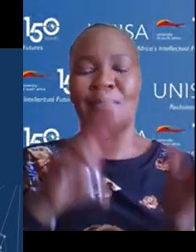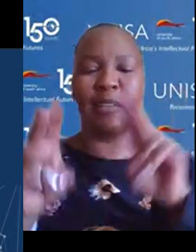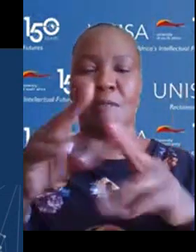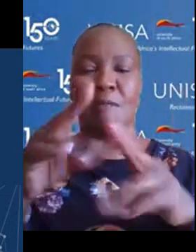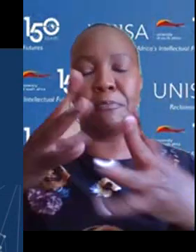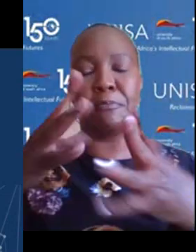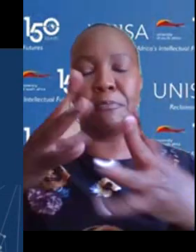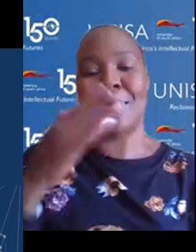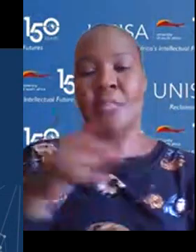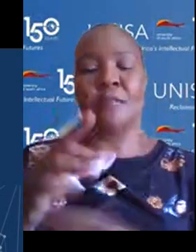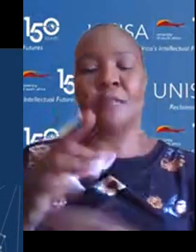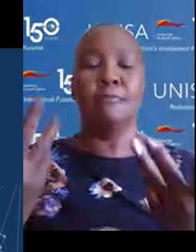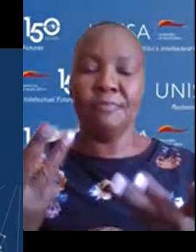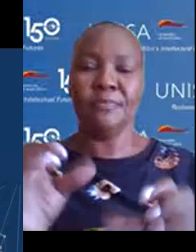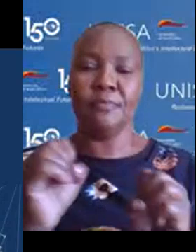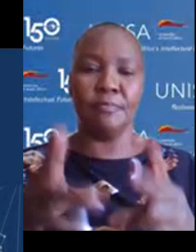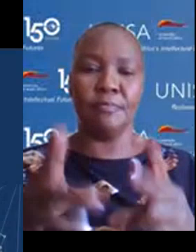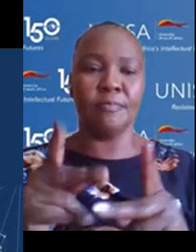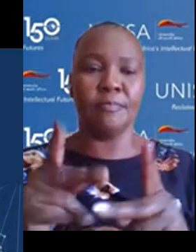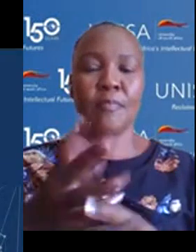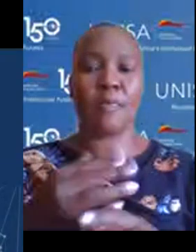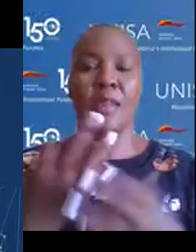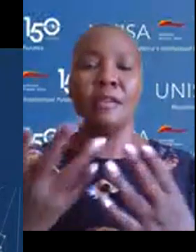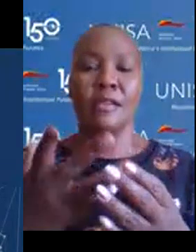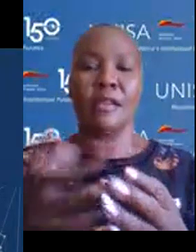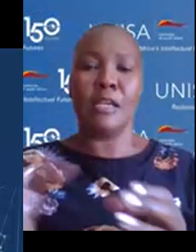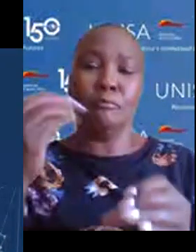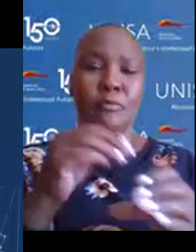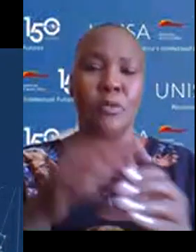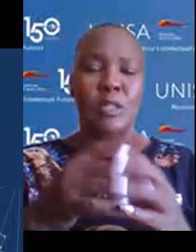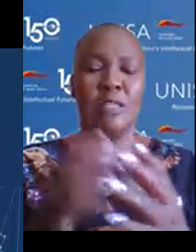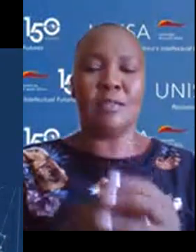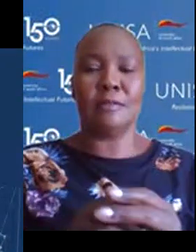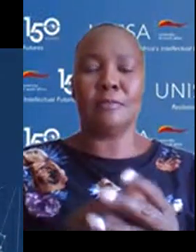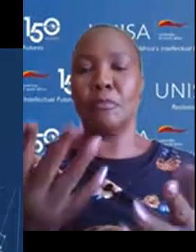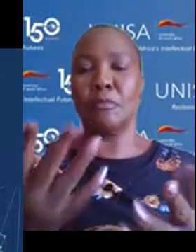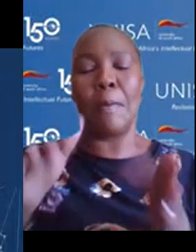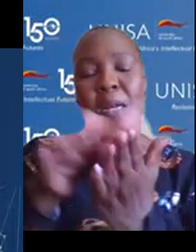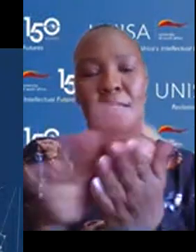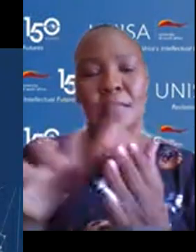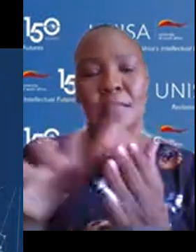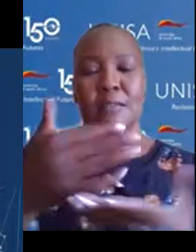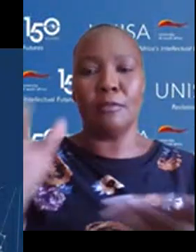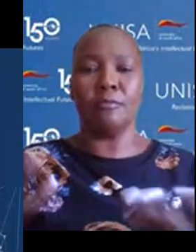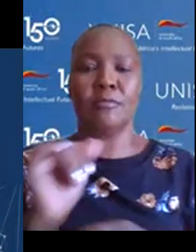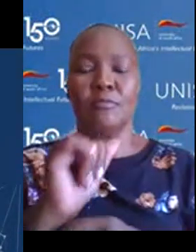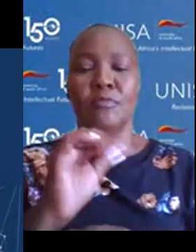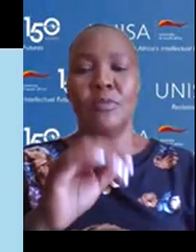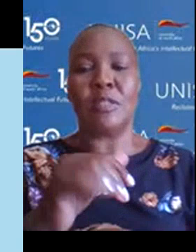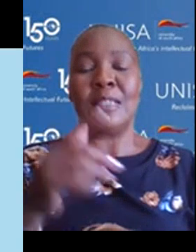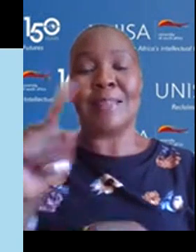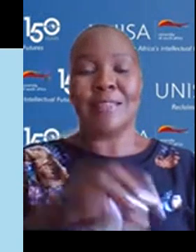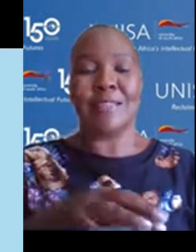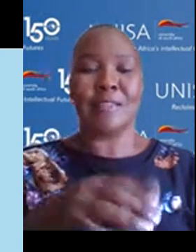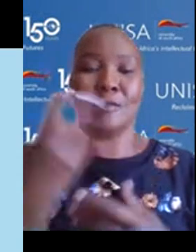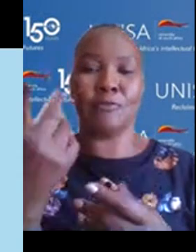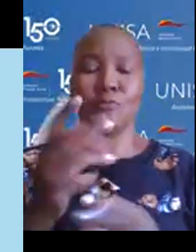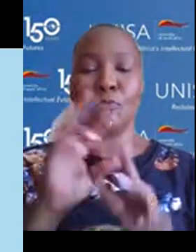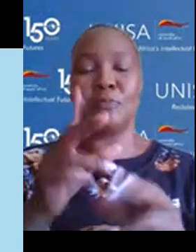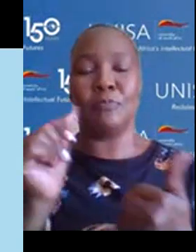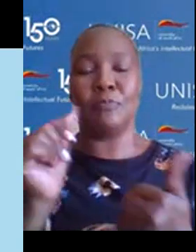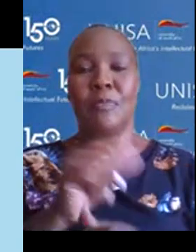Thanks for that. All right. And then we've got output, which normally displays or prints out. Okay, so that's really your output. So let's